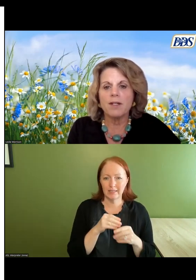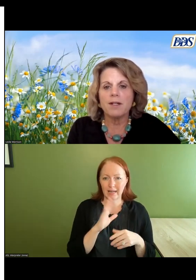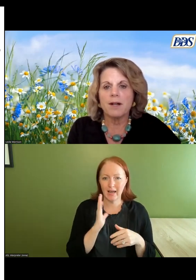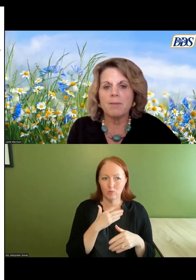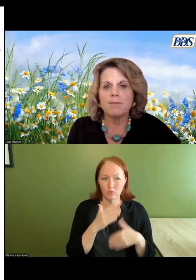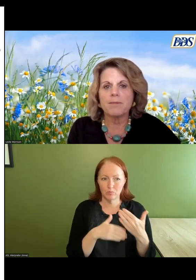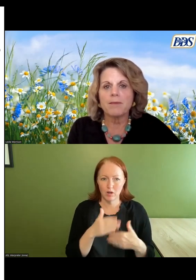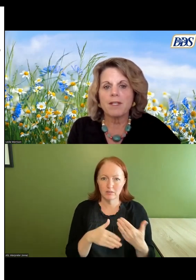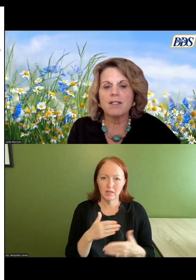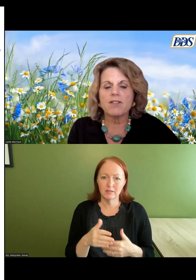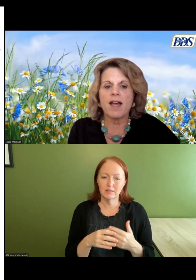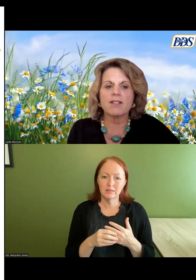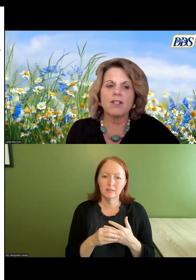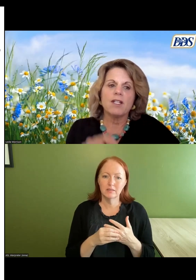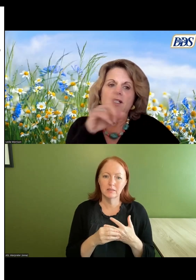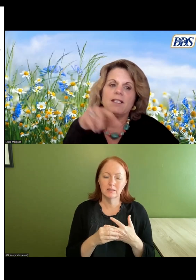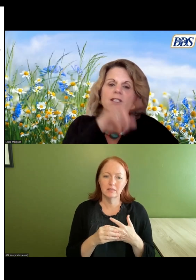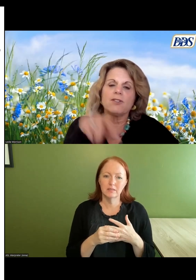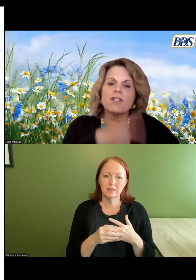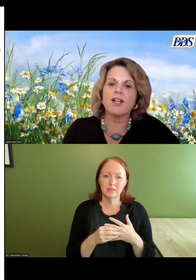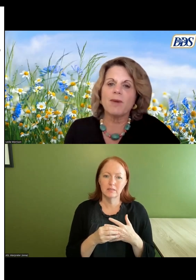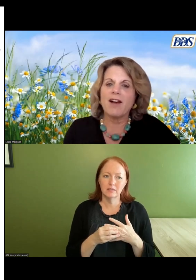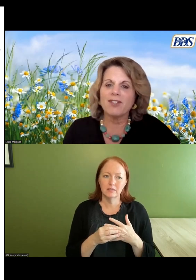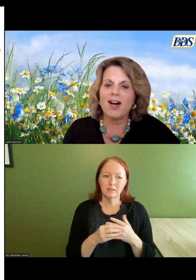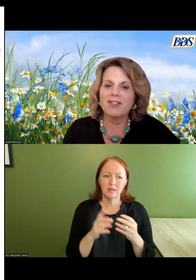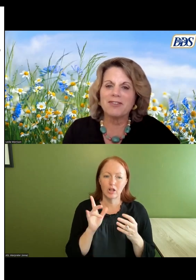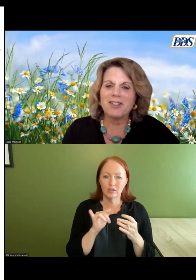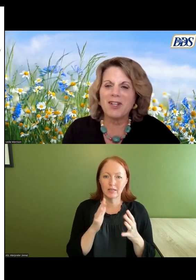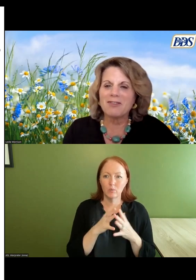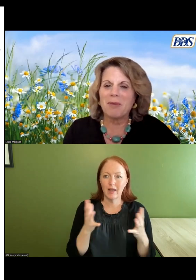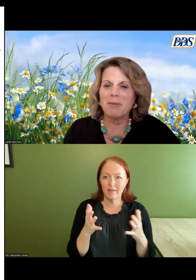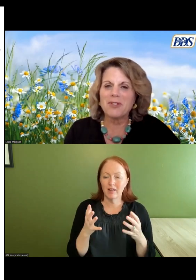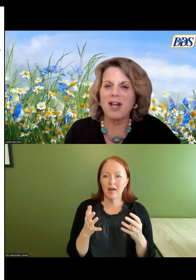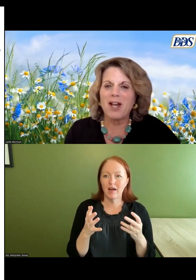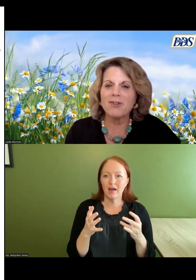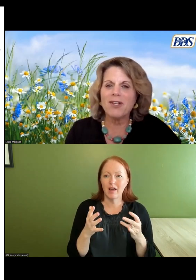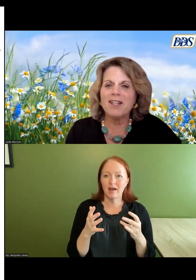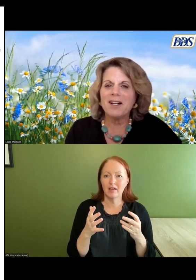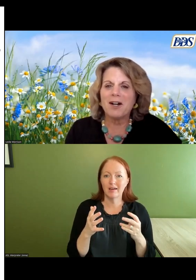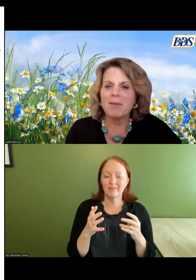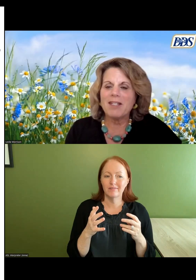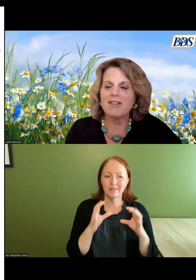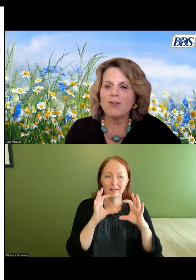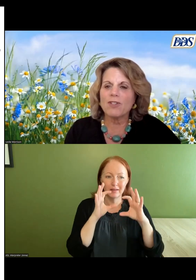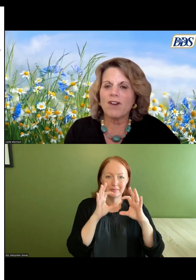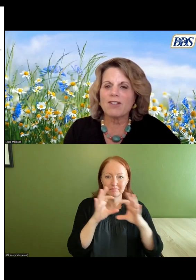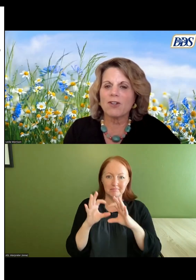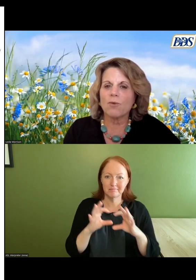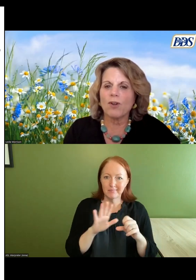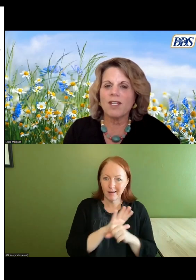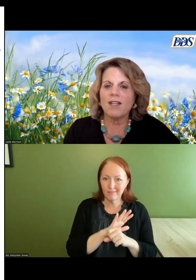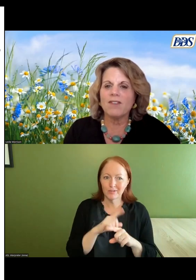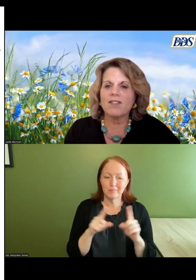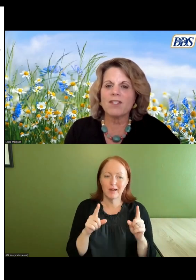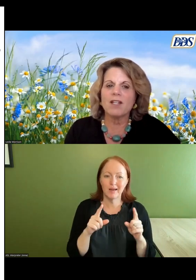here is that it looks like we have a lot of bubbles covered, and yet those of us